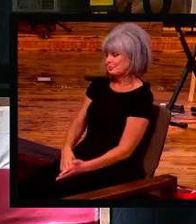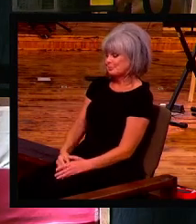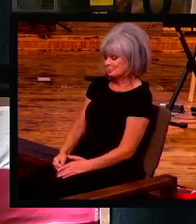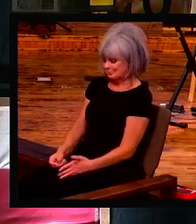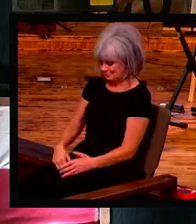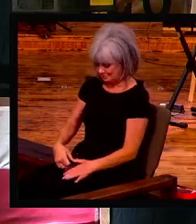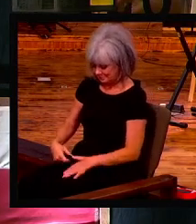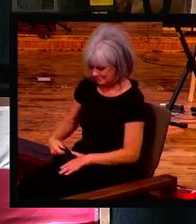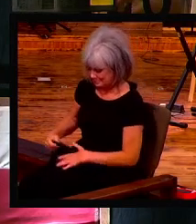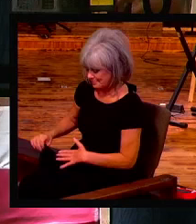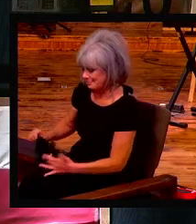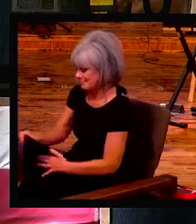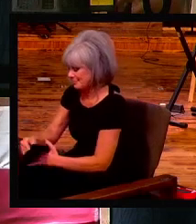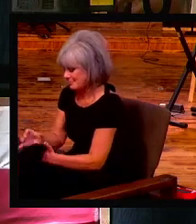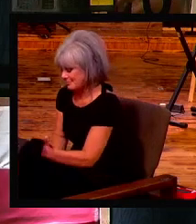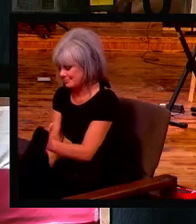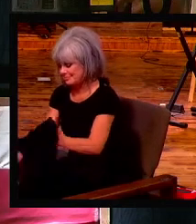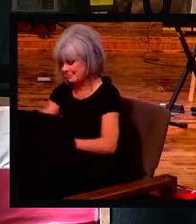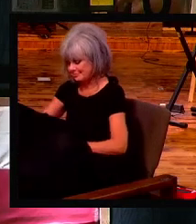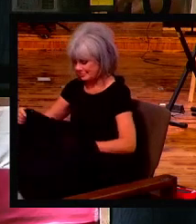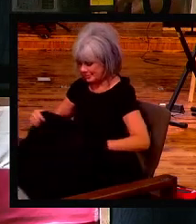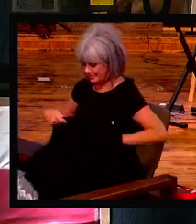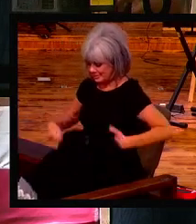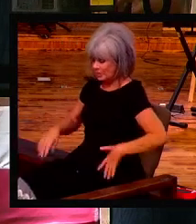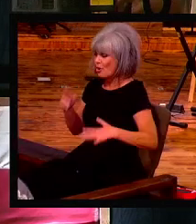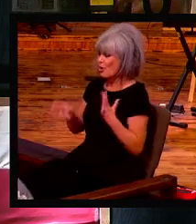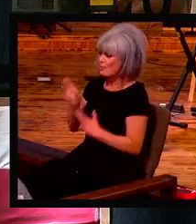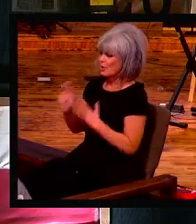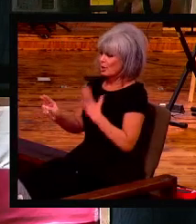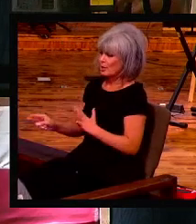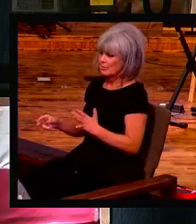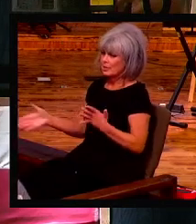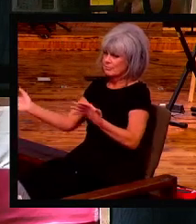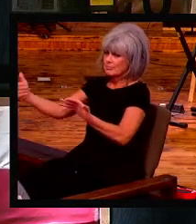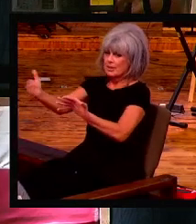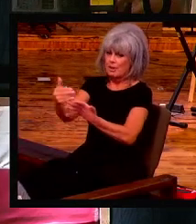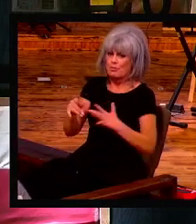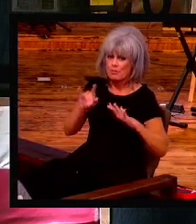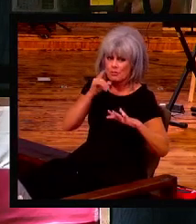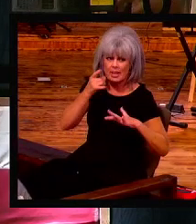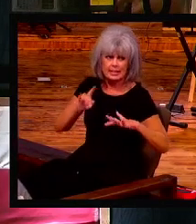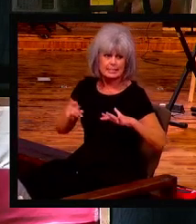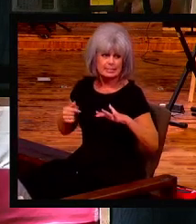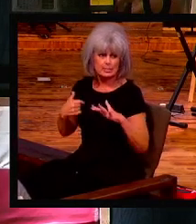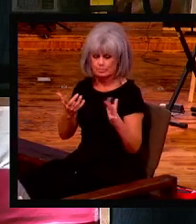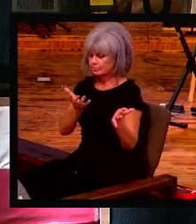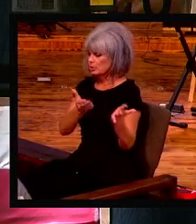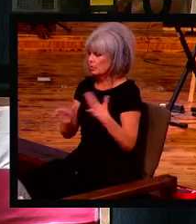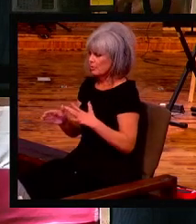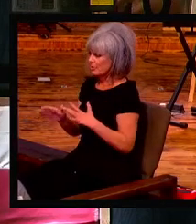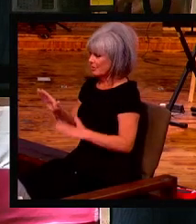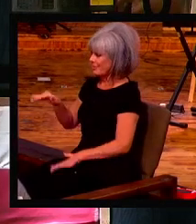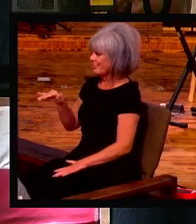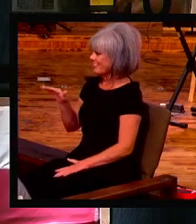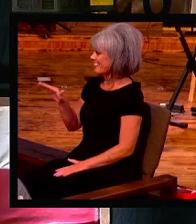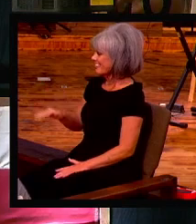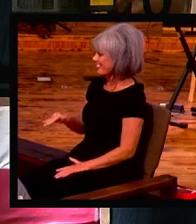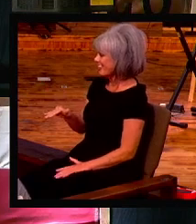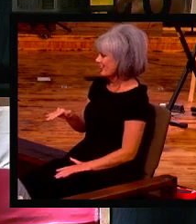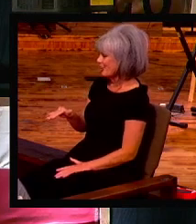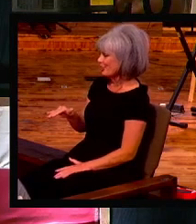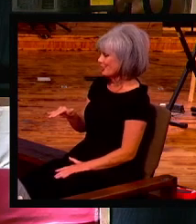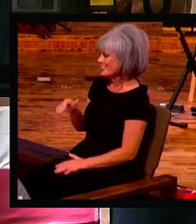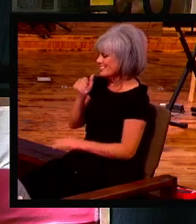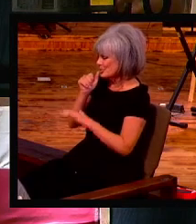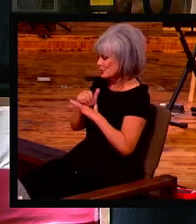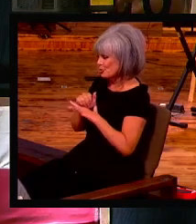So I'm like, okay. Y'all hurry up. Mommy's trying to go. And then I get all the kids. I finally got them all. One of the kids running out with her little sister, right? She's like 1.5 years